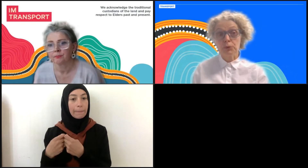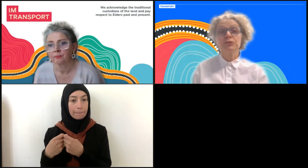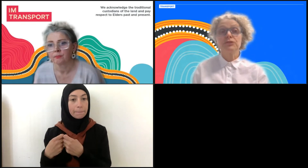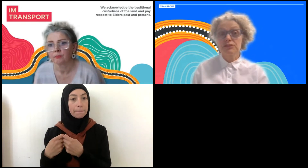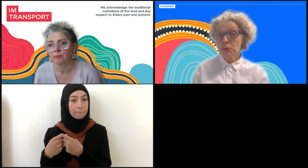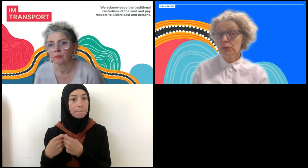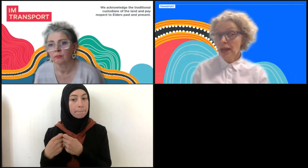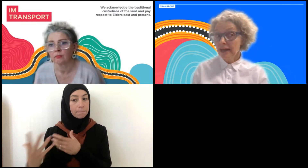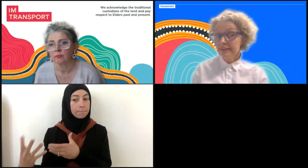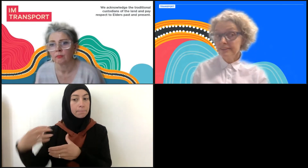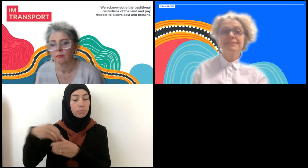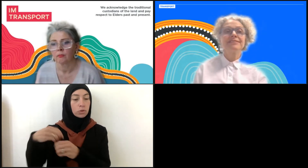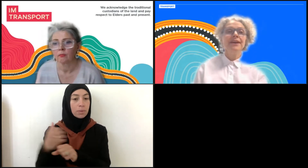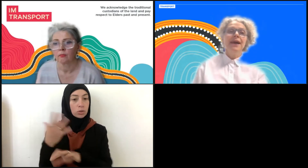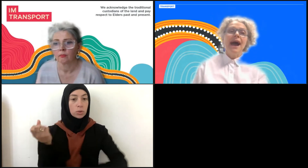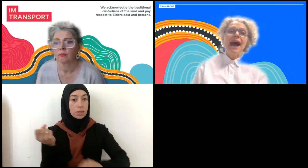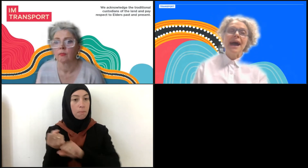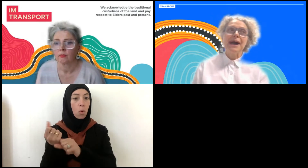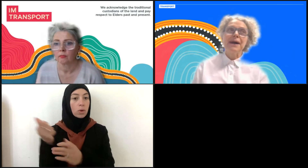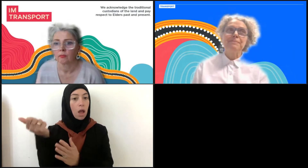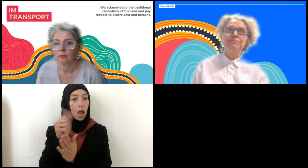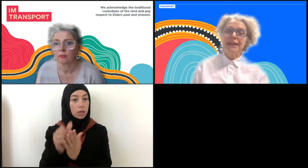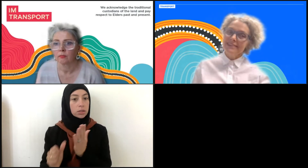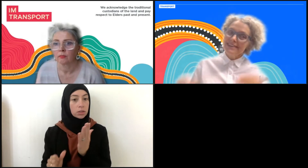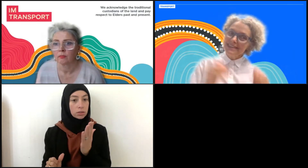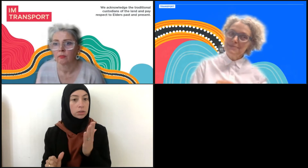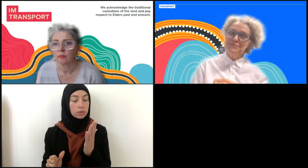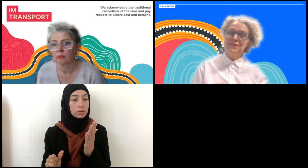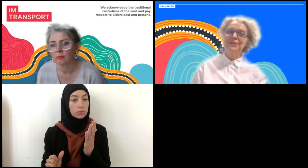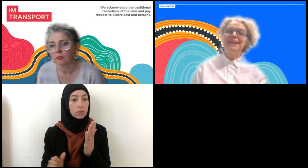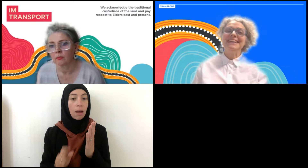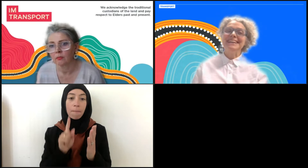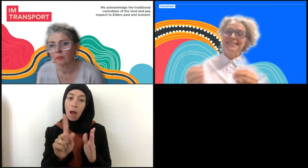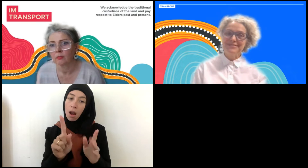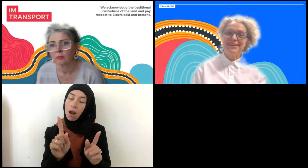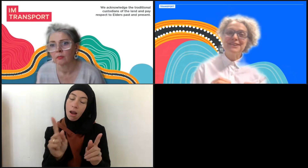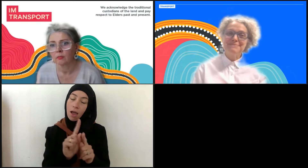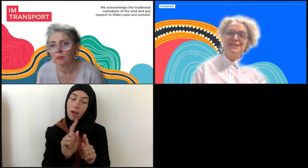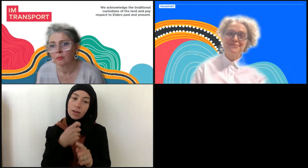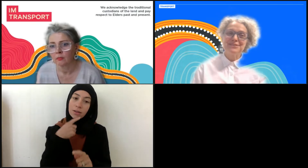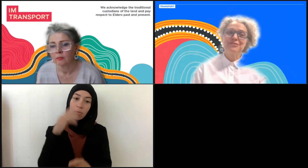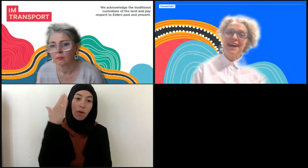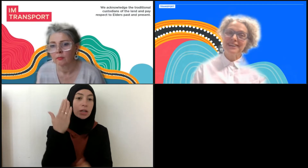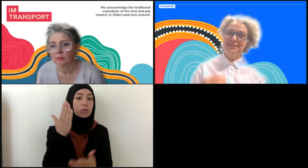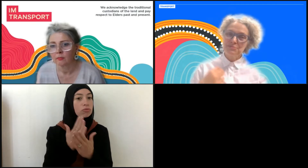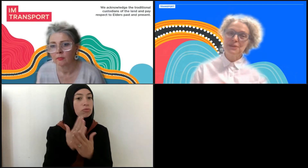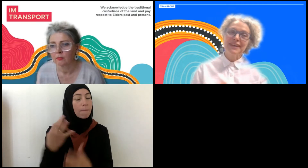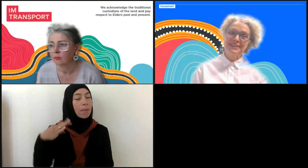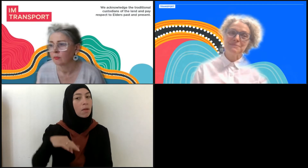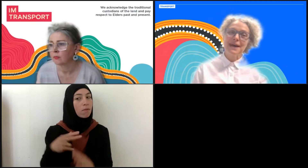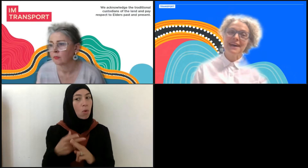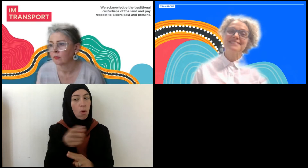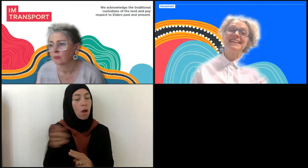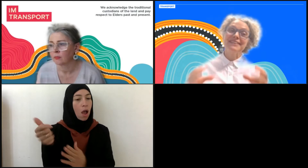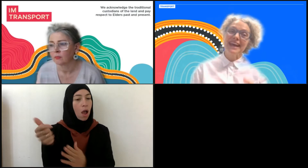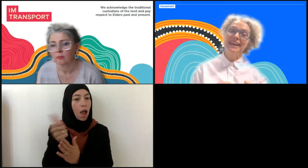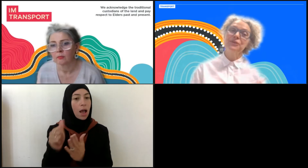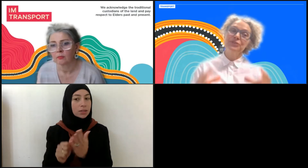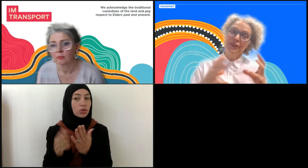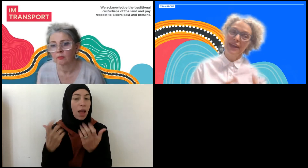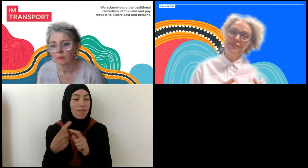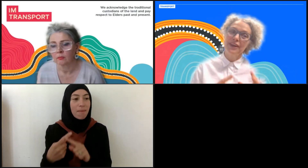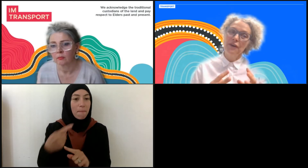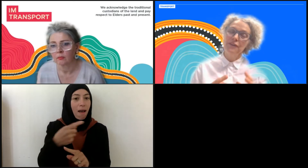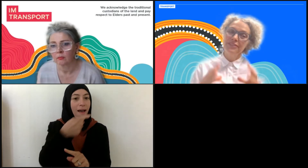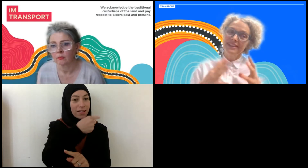on board to support artists. But as I said before, it is very beneficial for artists. We found in the past if they